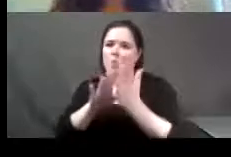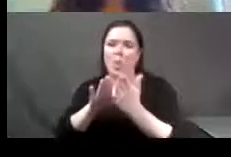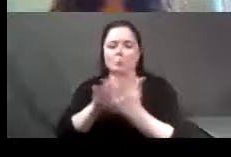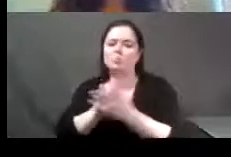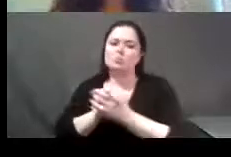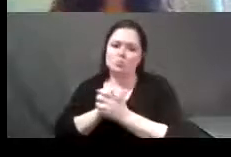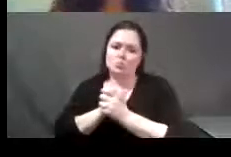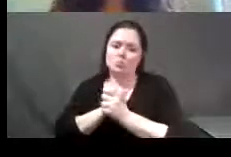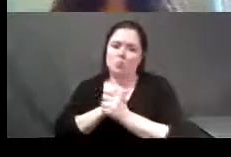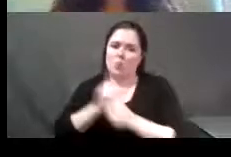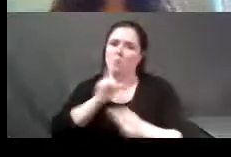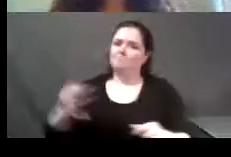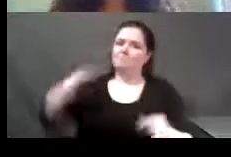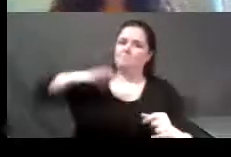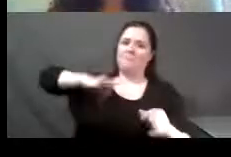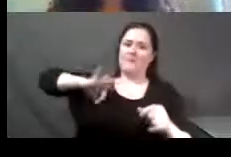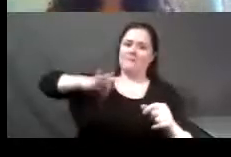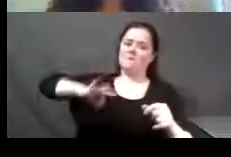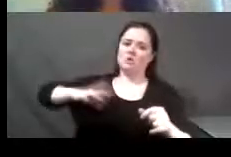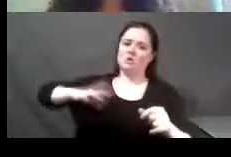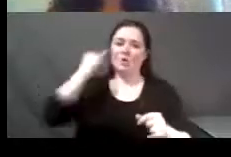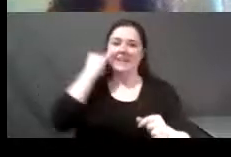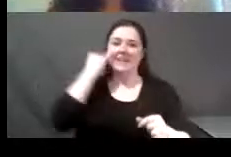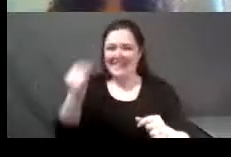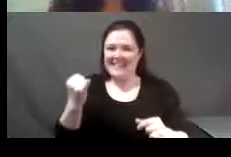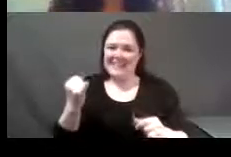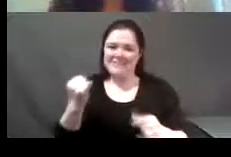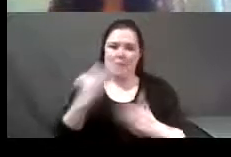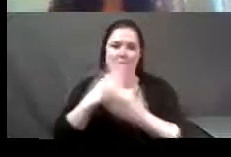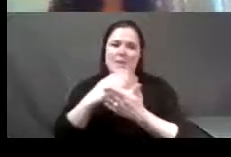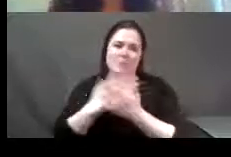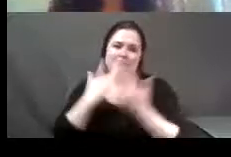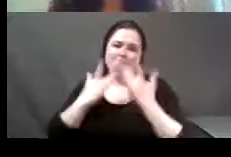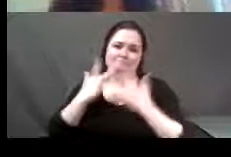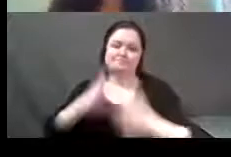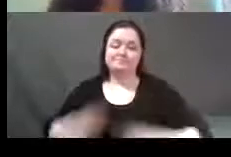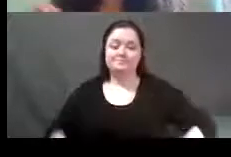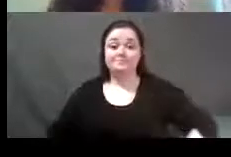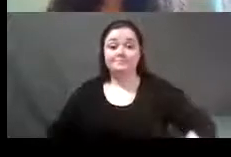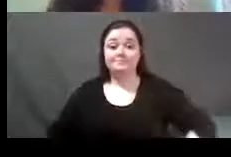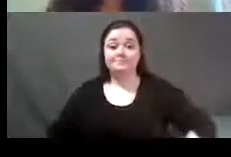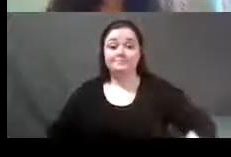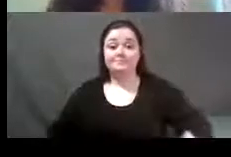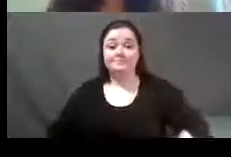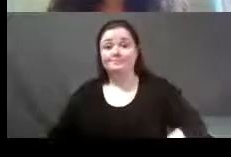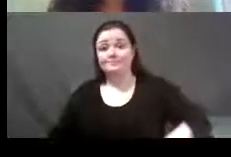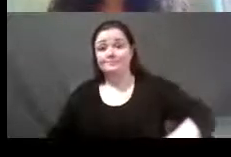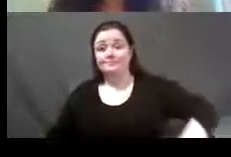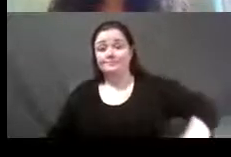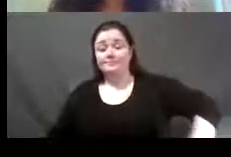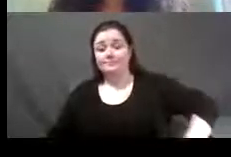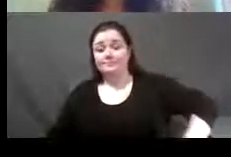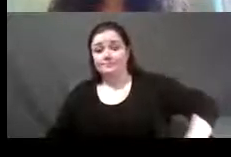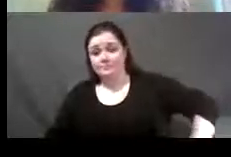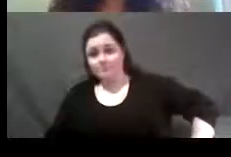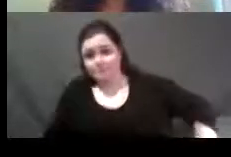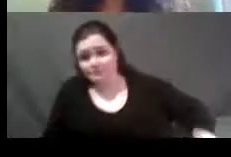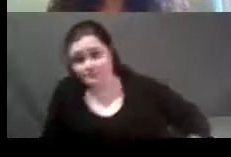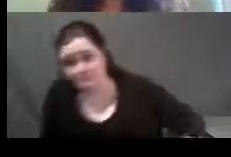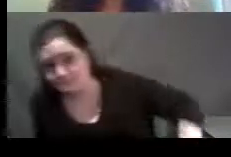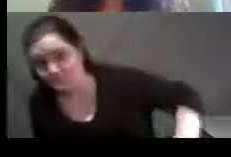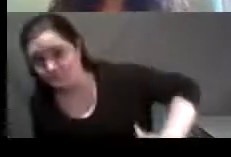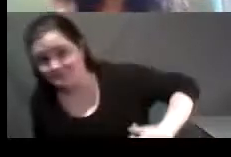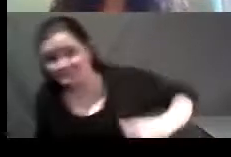way if you're just short on a budget. If you check out Countess Indiana's Instagram, all